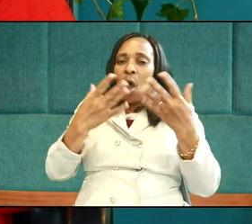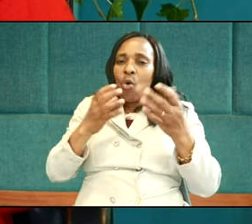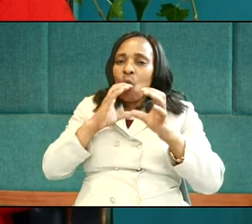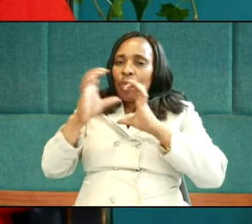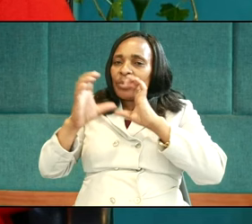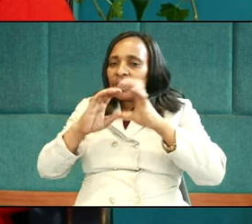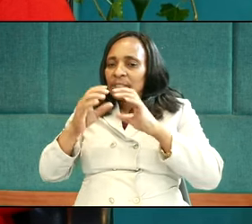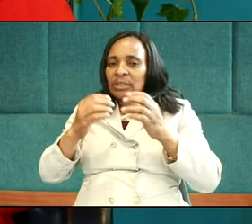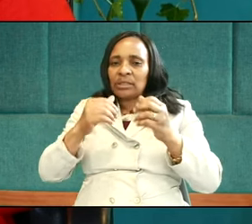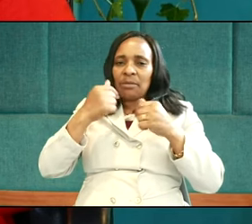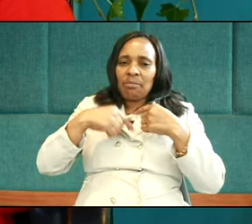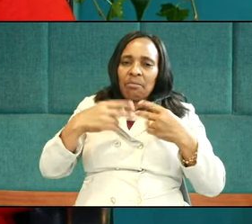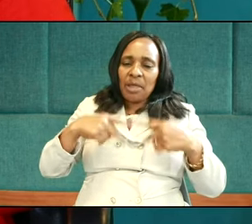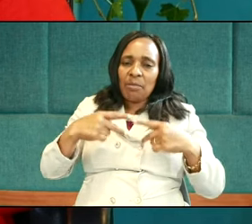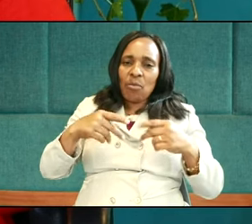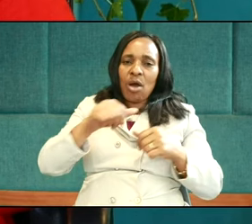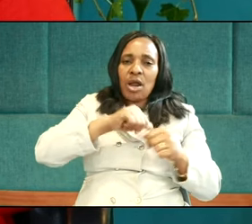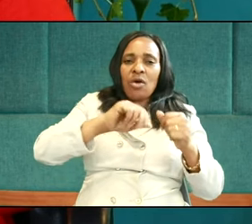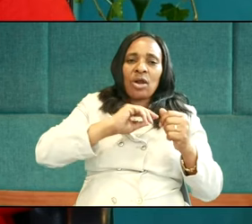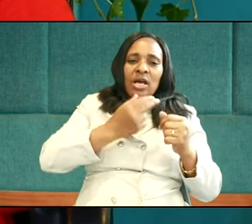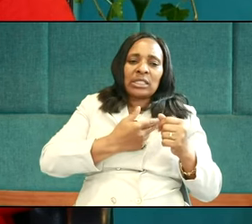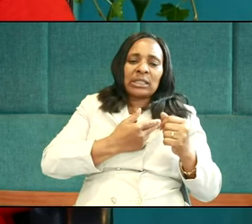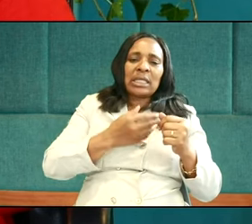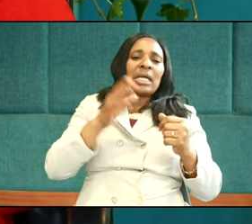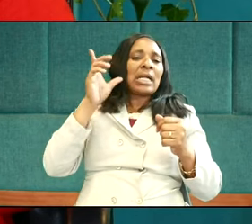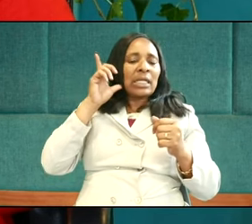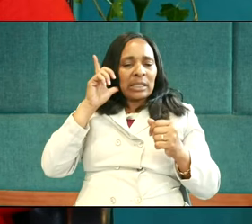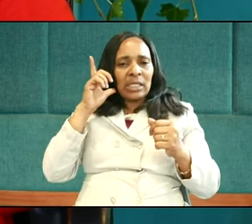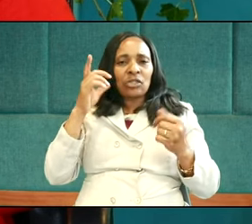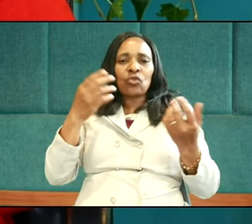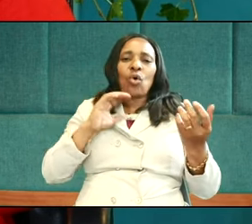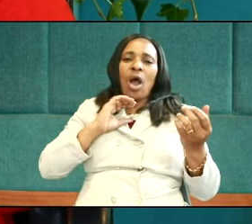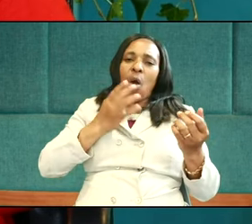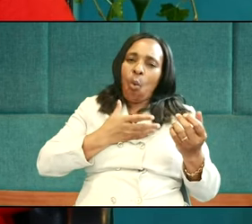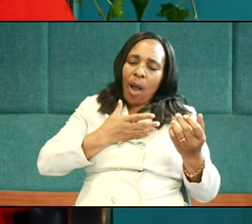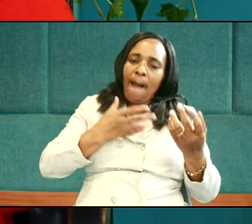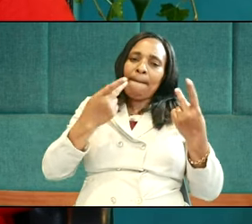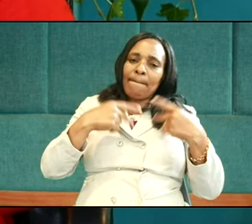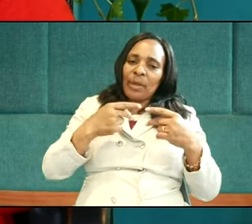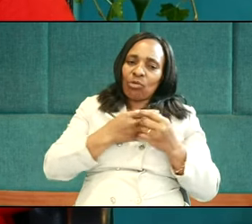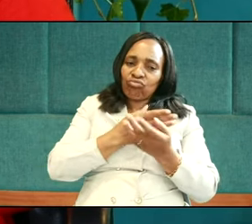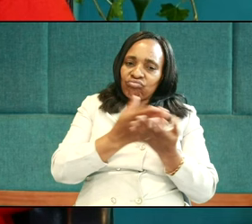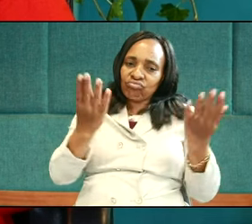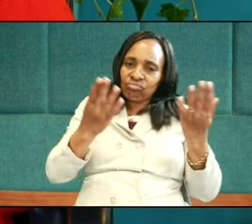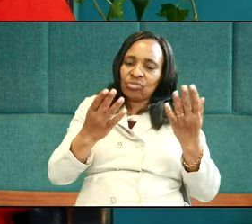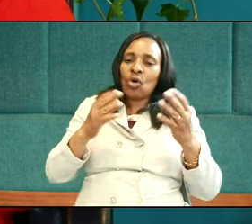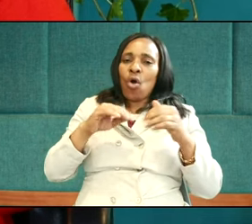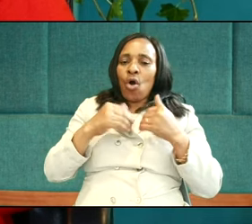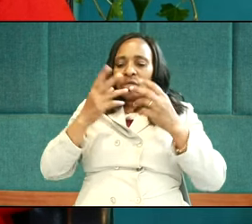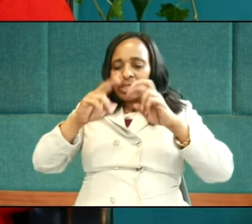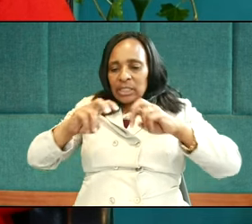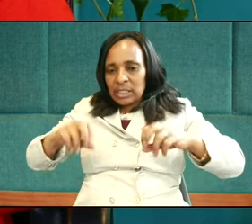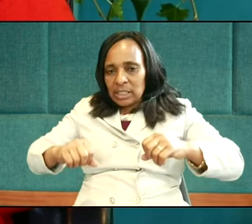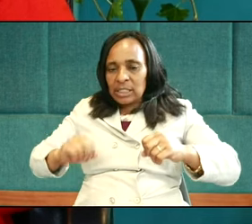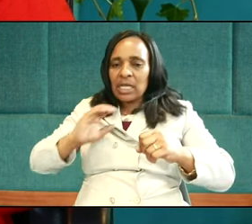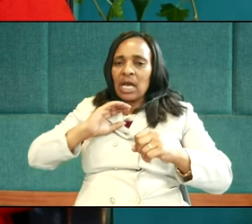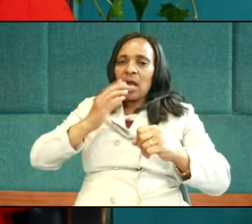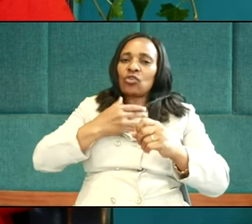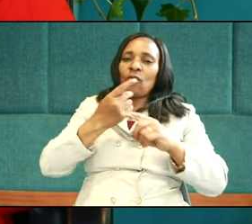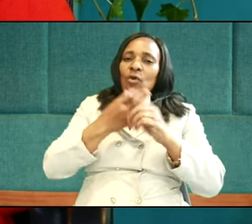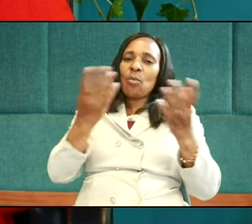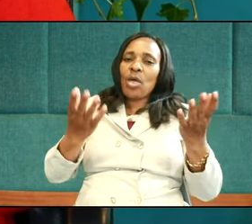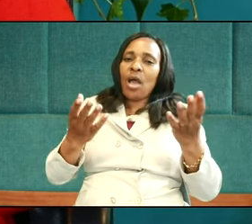to the people around us? Do we listen to our peers, or do we seek counsel from God and from